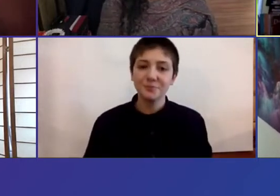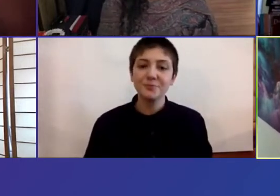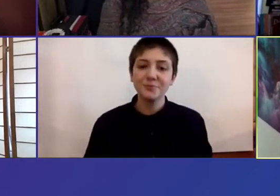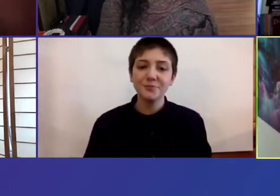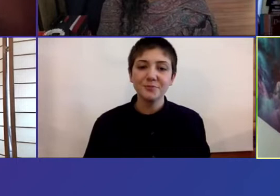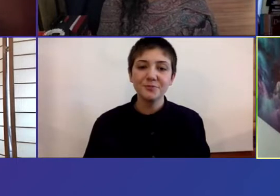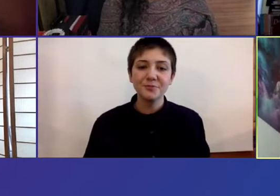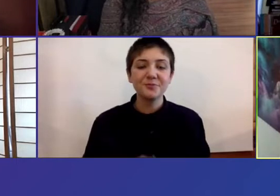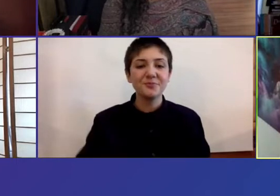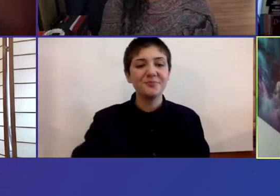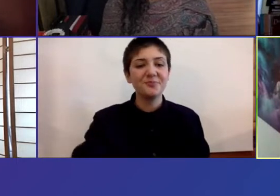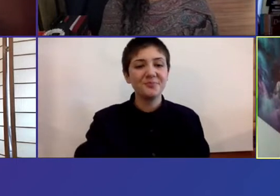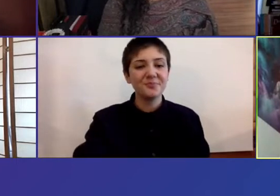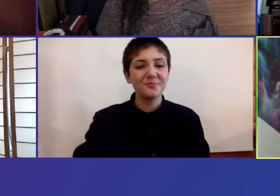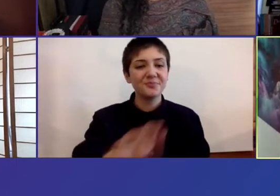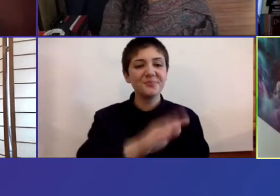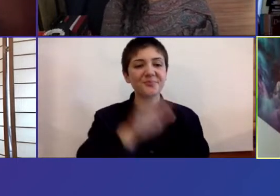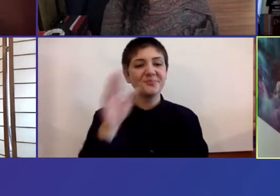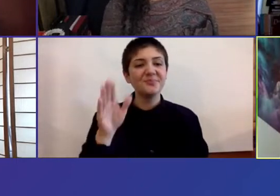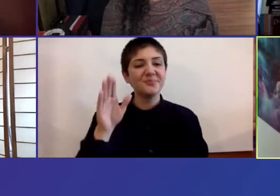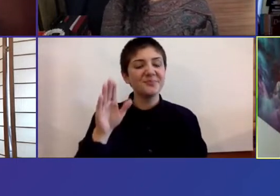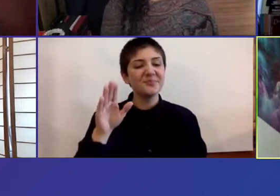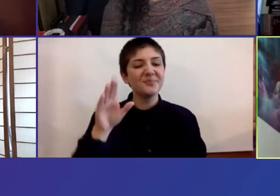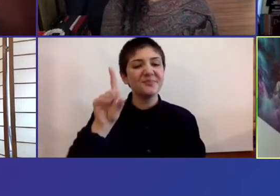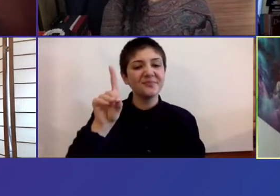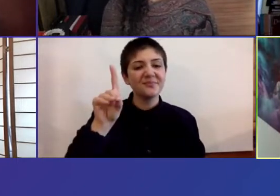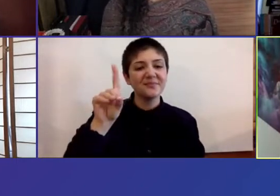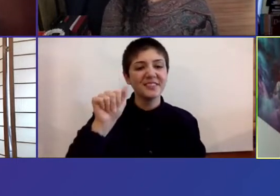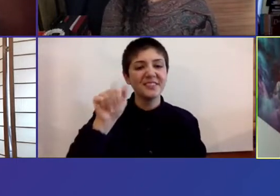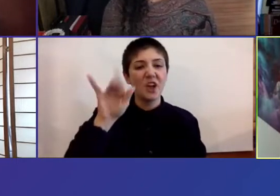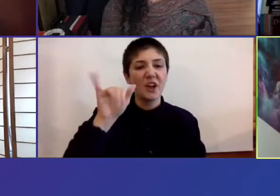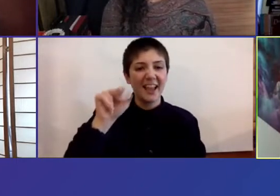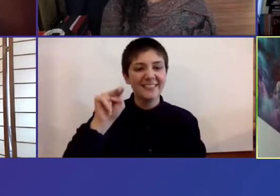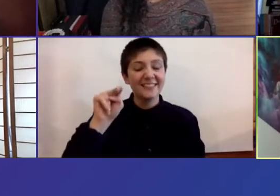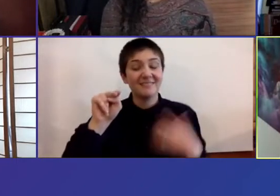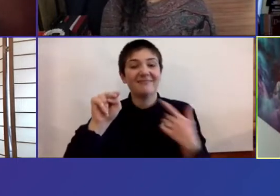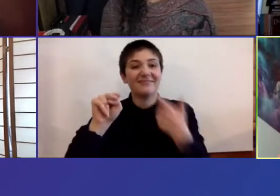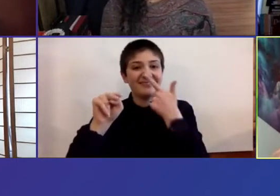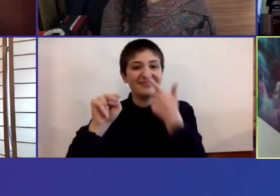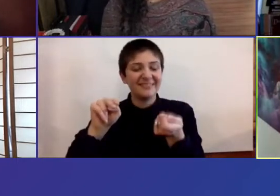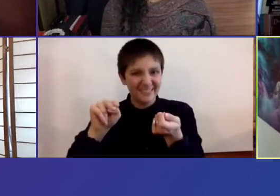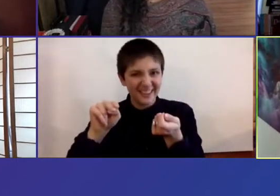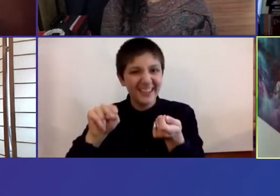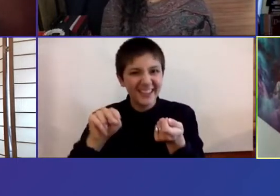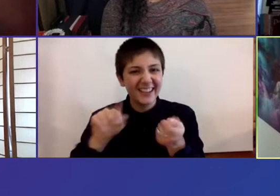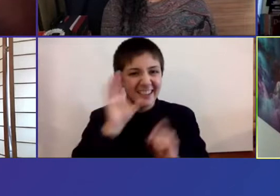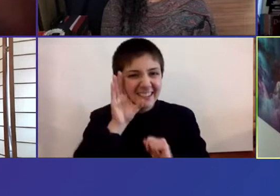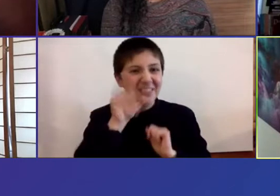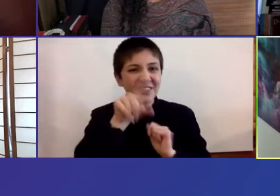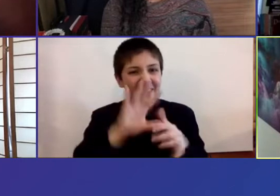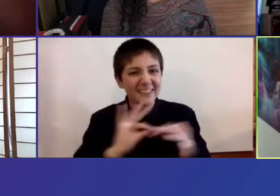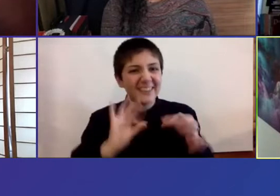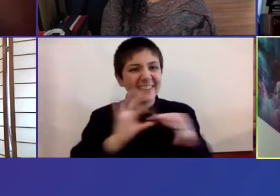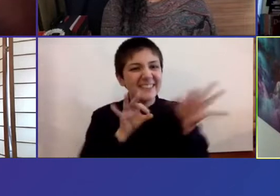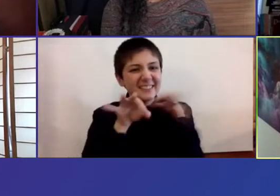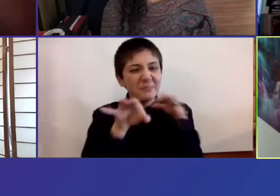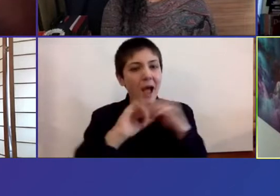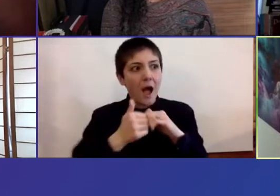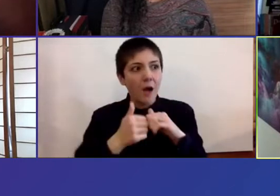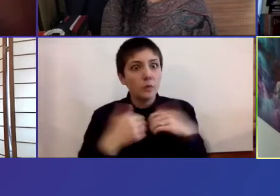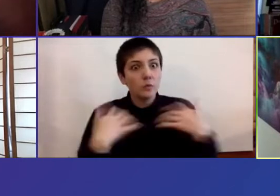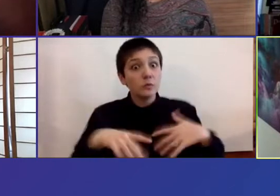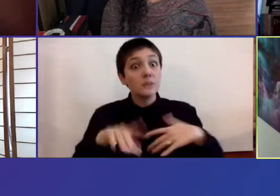Oh, that's excellent. I love that. It's so interesting to hear you talk about the interactive dimension of the